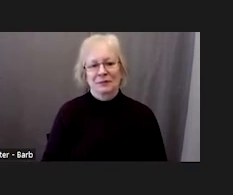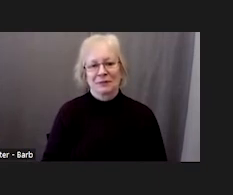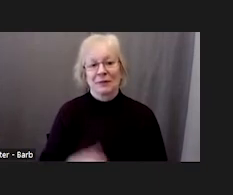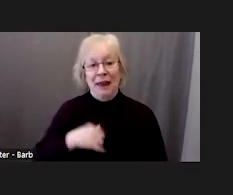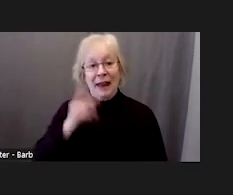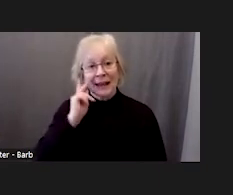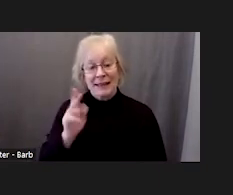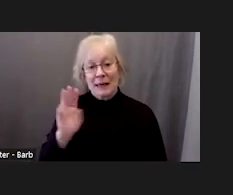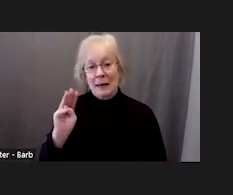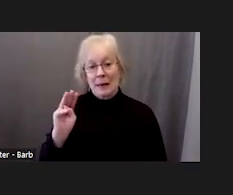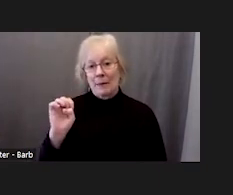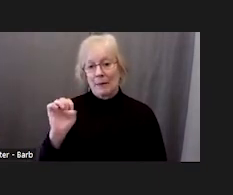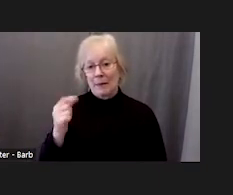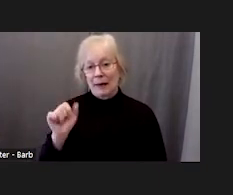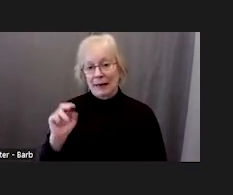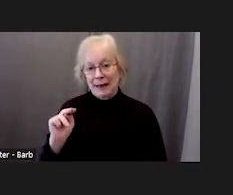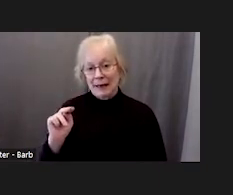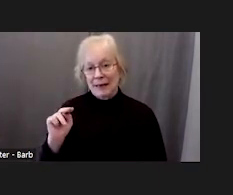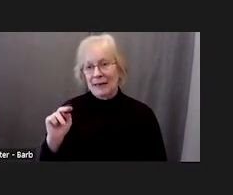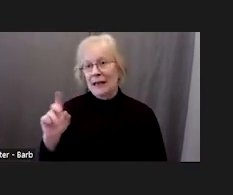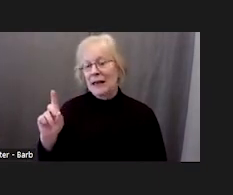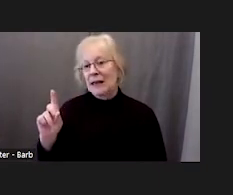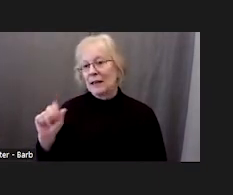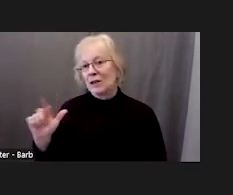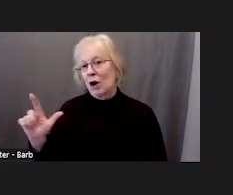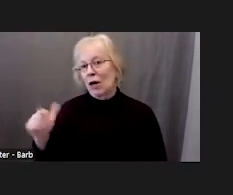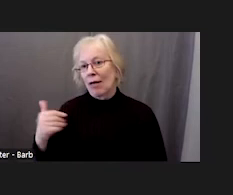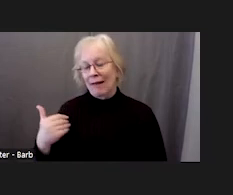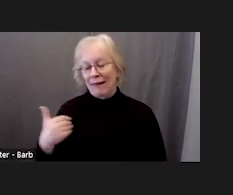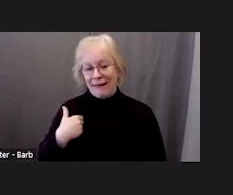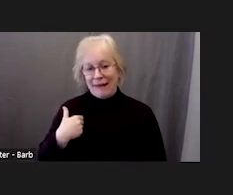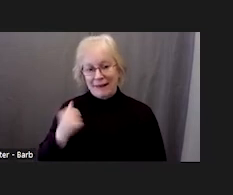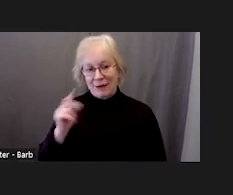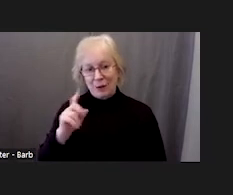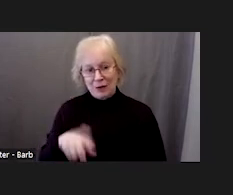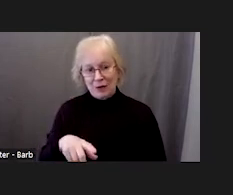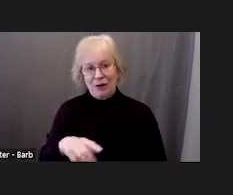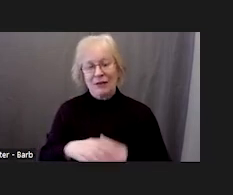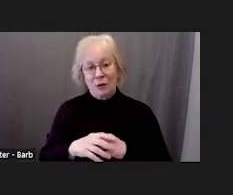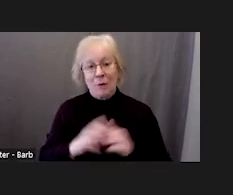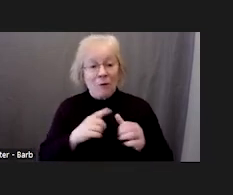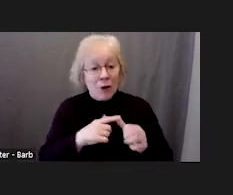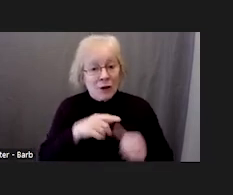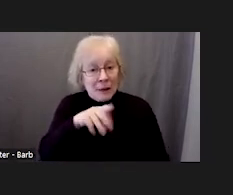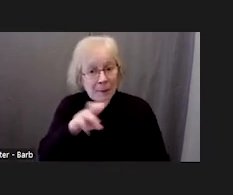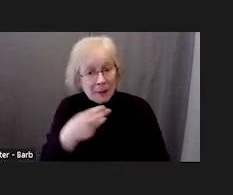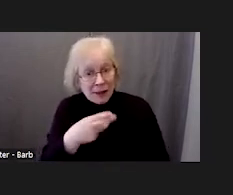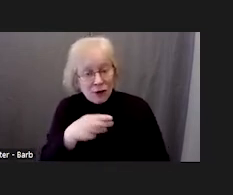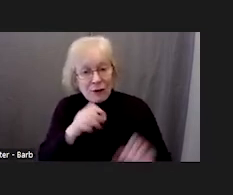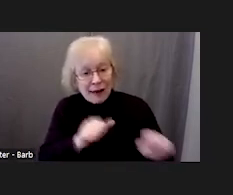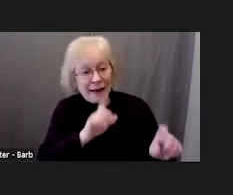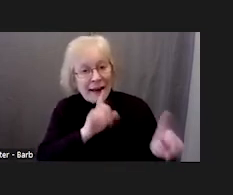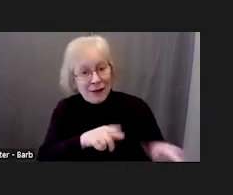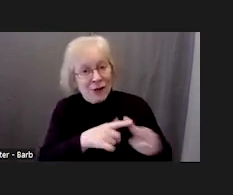I see that Megan Dahl has a question, and Peach, you could answer first when I read it, and then when you need to leave, you can. Okay.